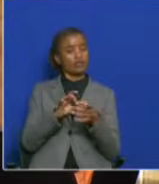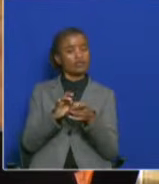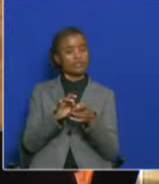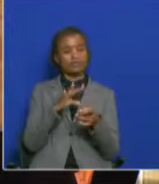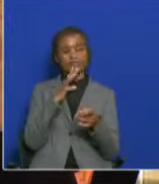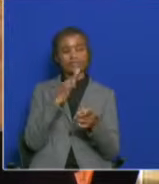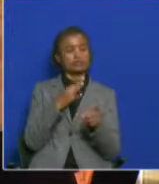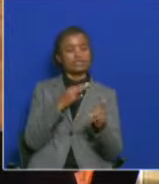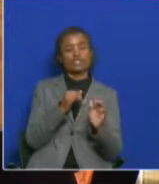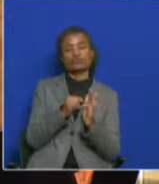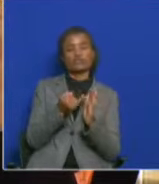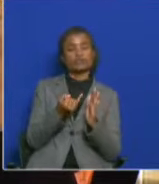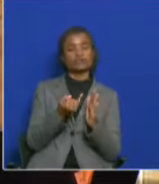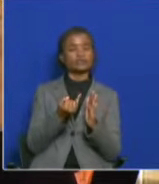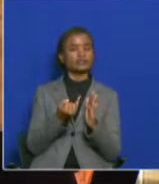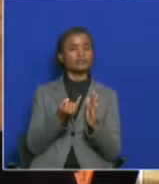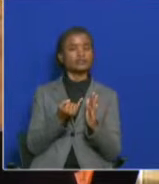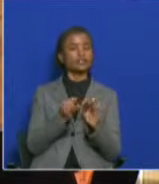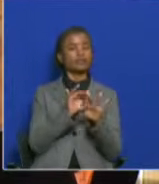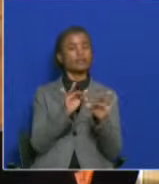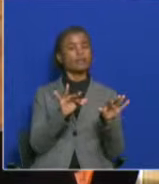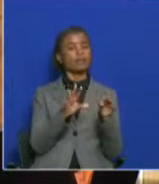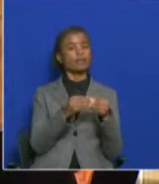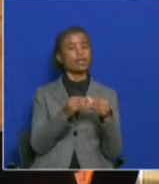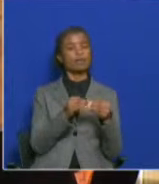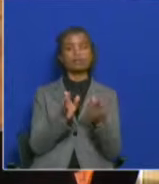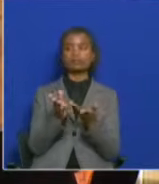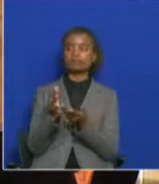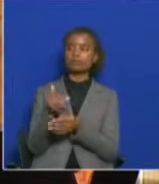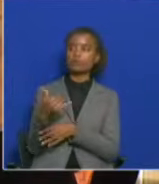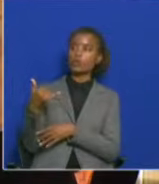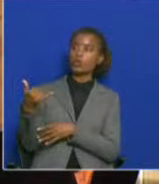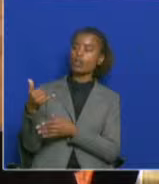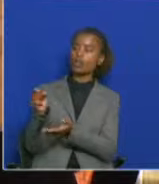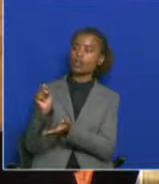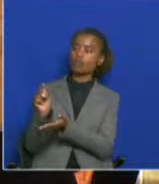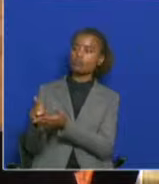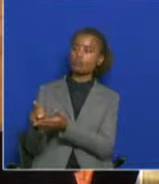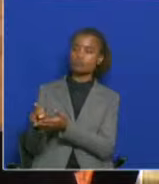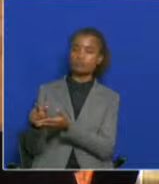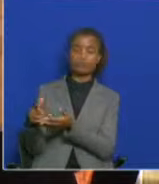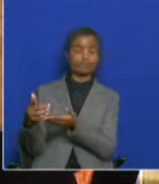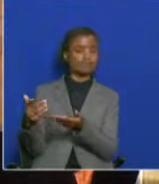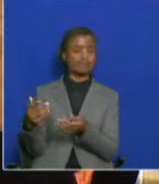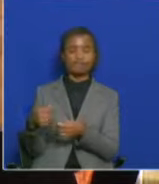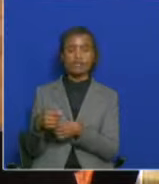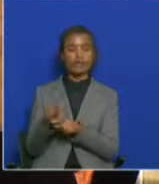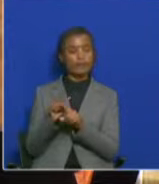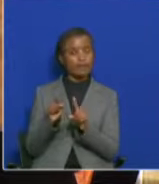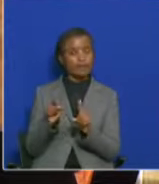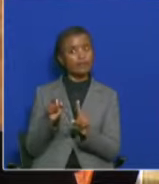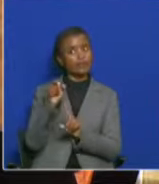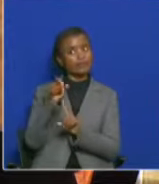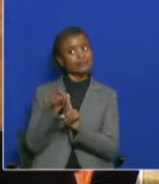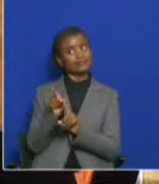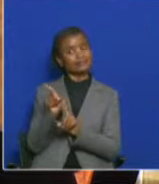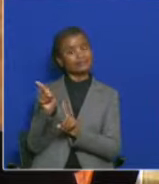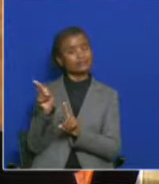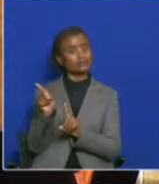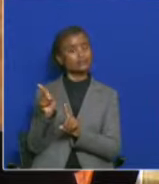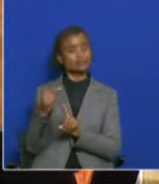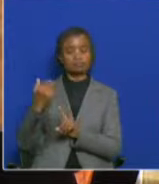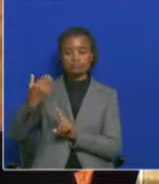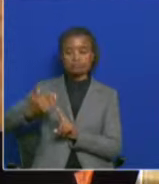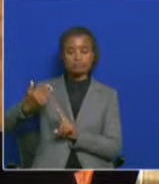someone. Perhaps they met you before and they know you and they call you up. This is someone he meets on a regular basis, he socializes with on a